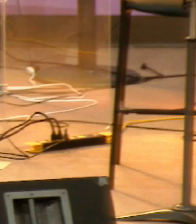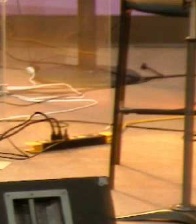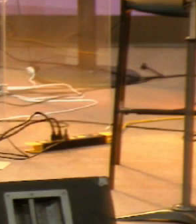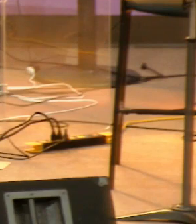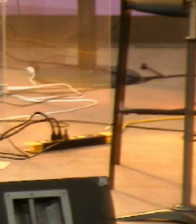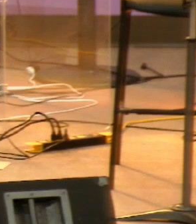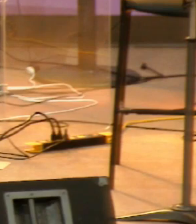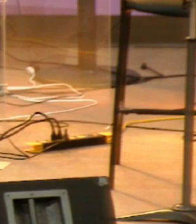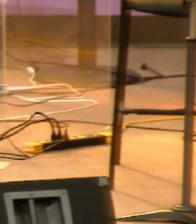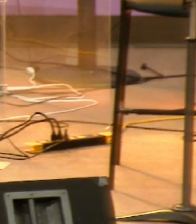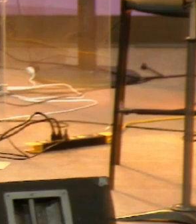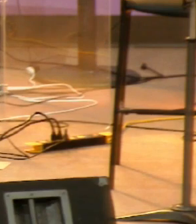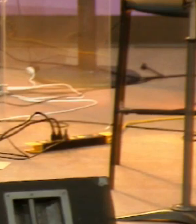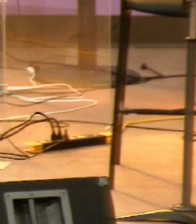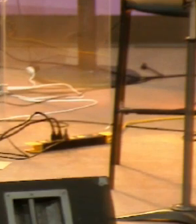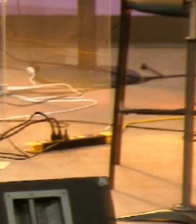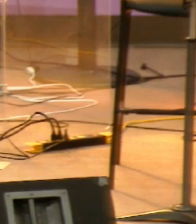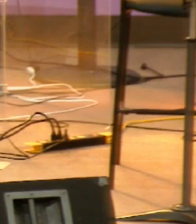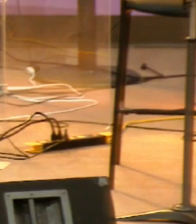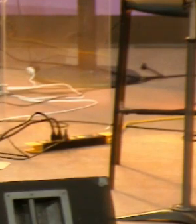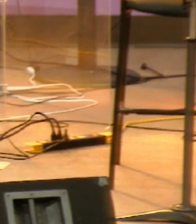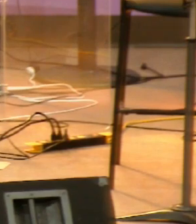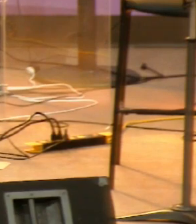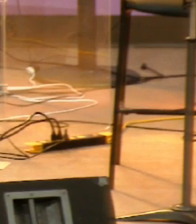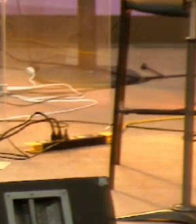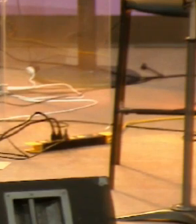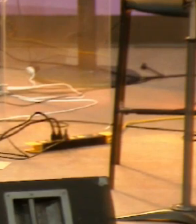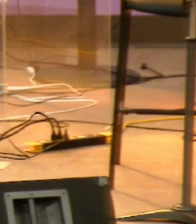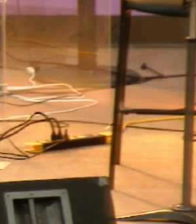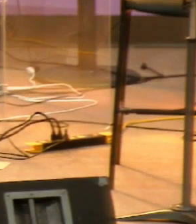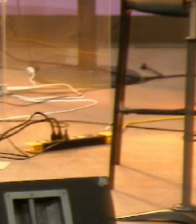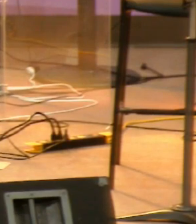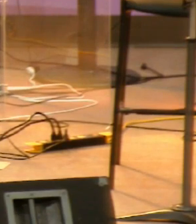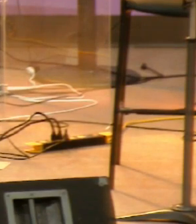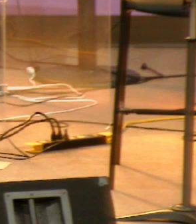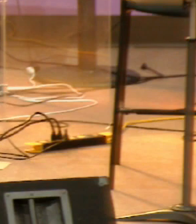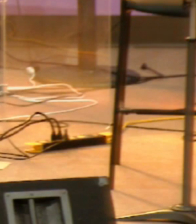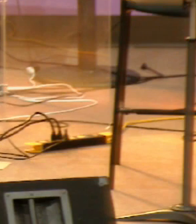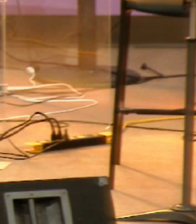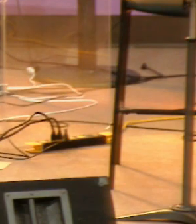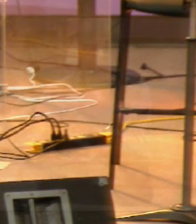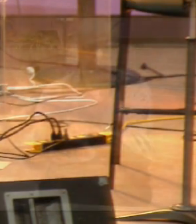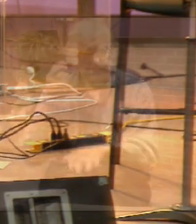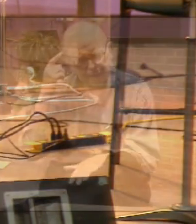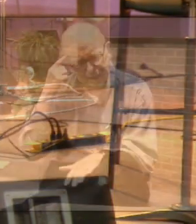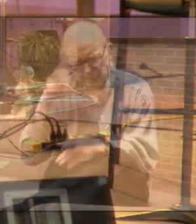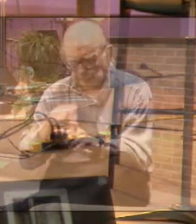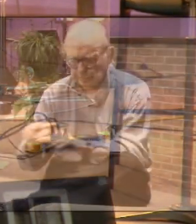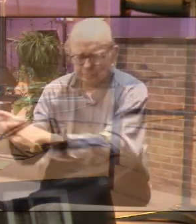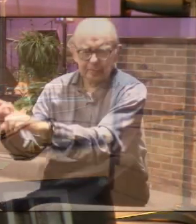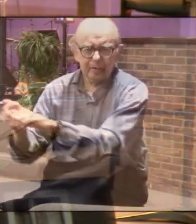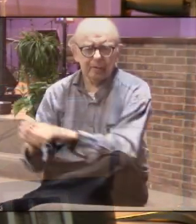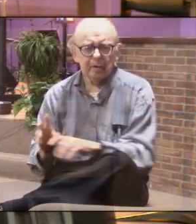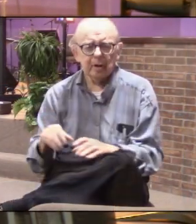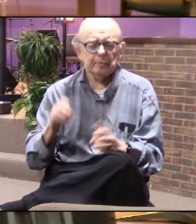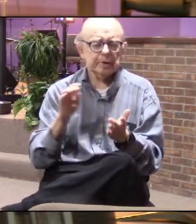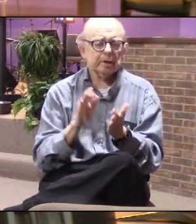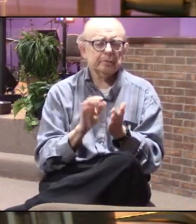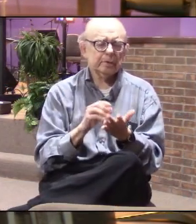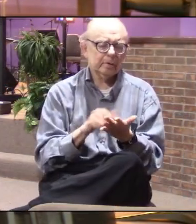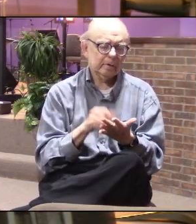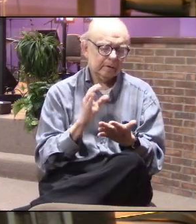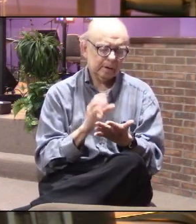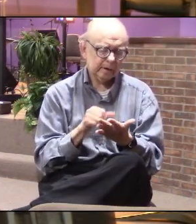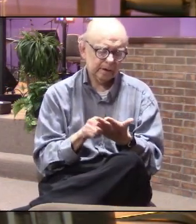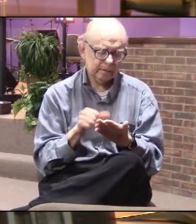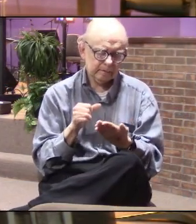out there to kind of take your mind off of certain things. And so I pick up the mail and I get a letter